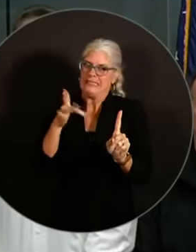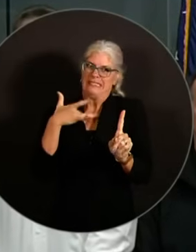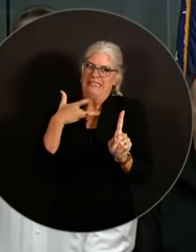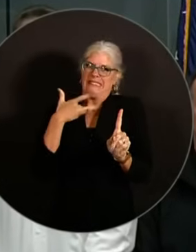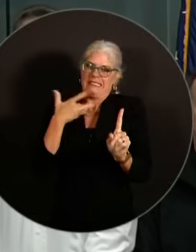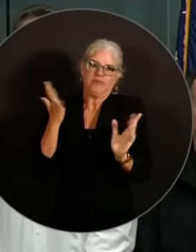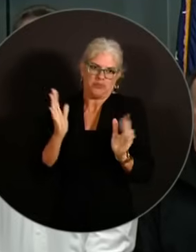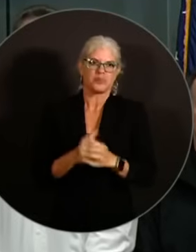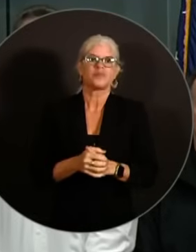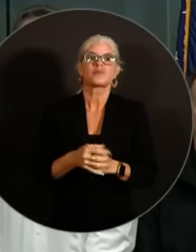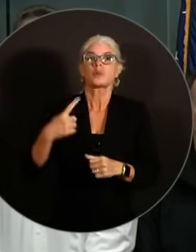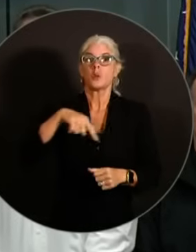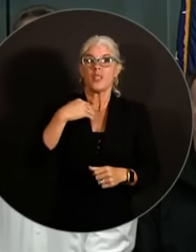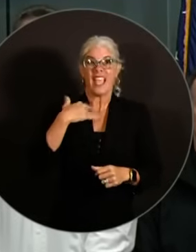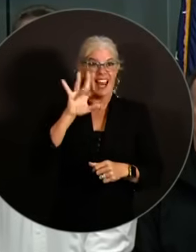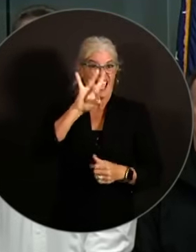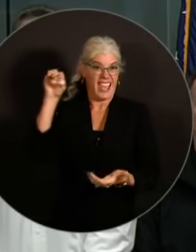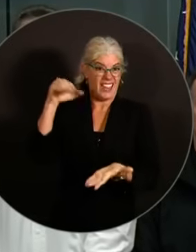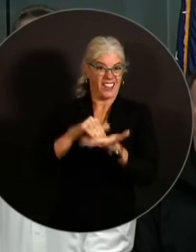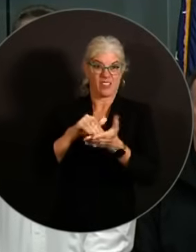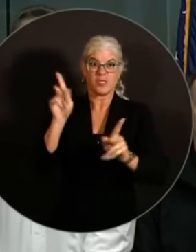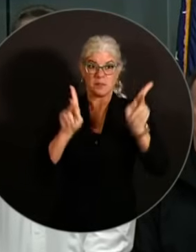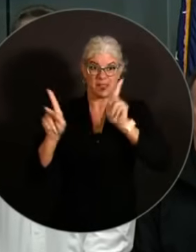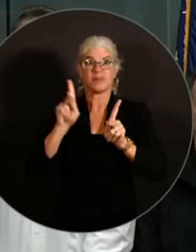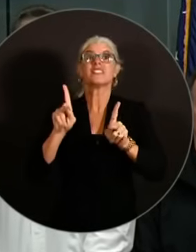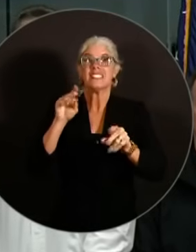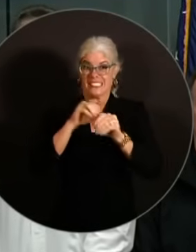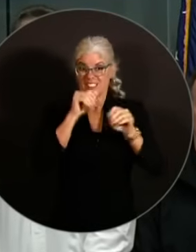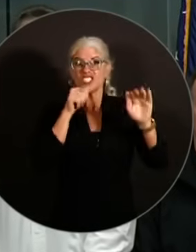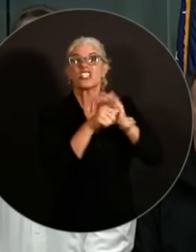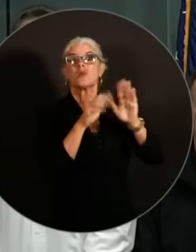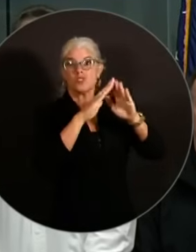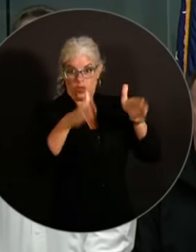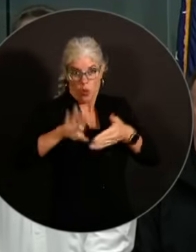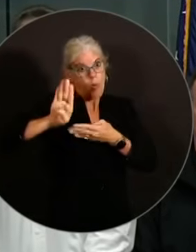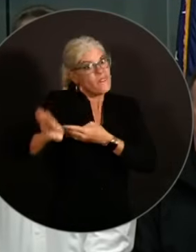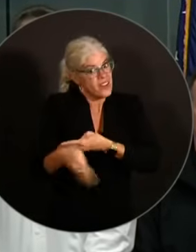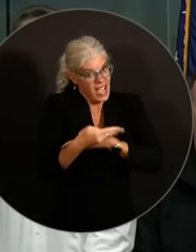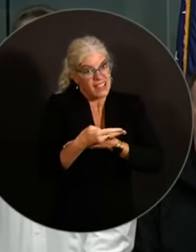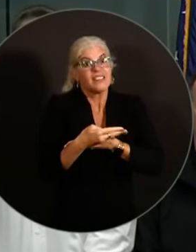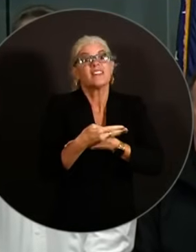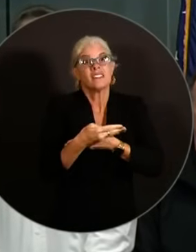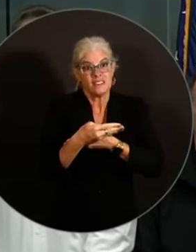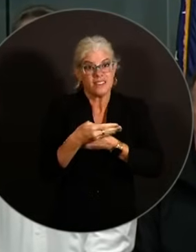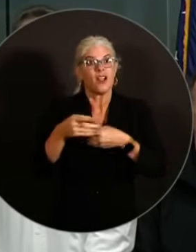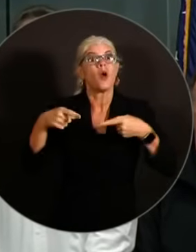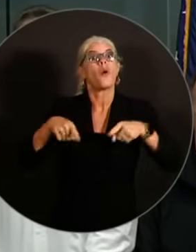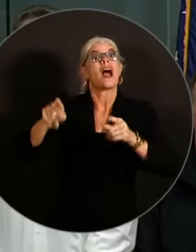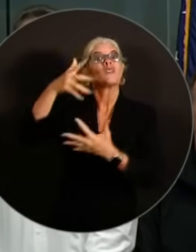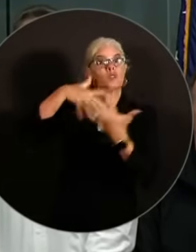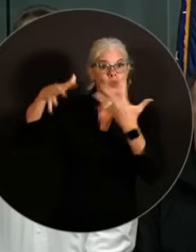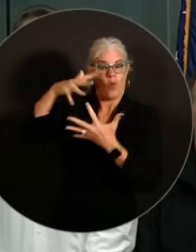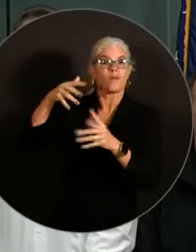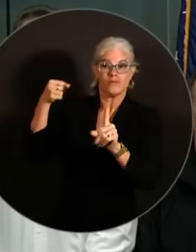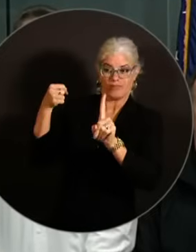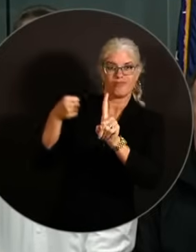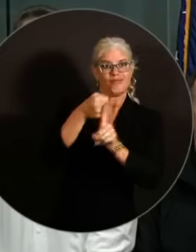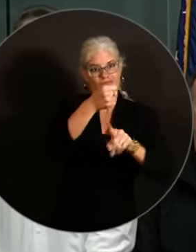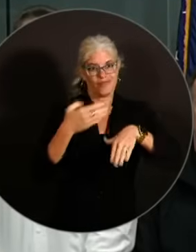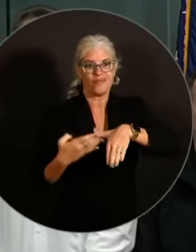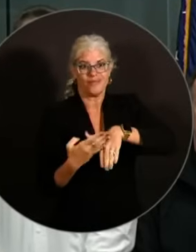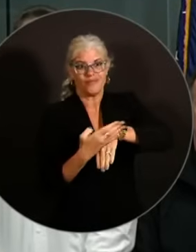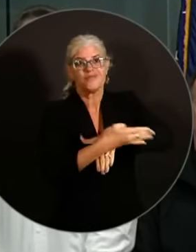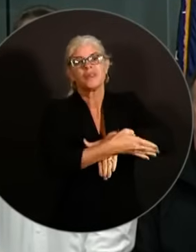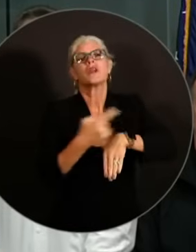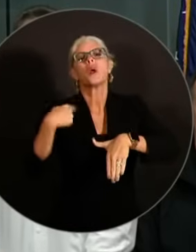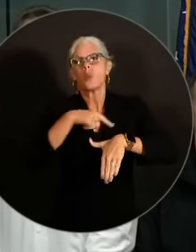80,000 people that were into shelters overnight as the storm hit the state. We will better understand the